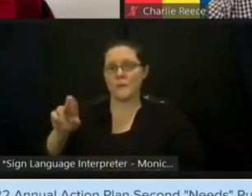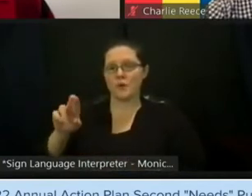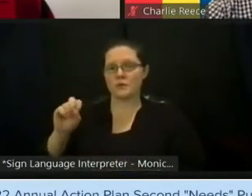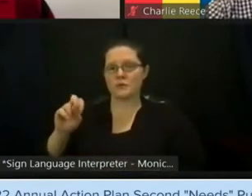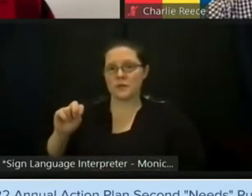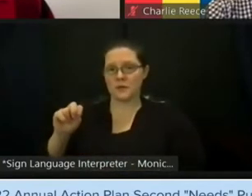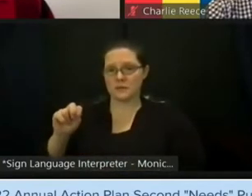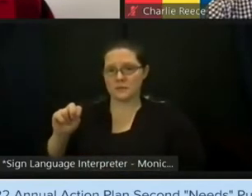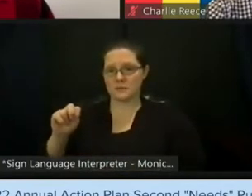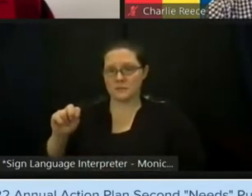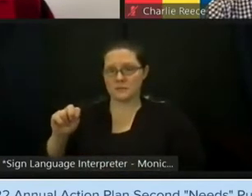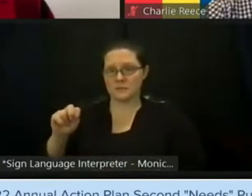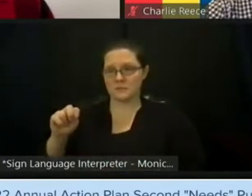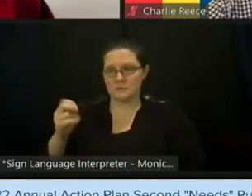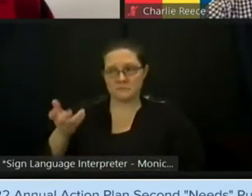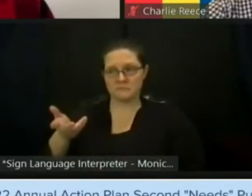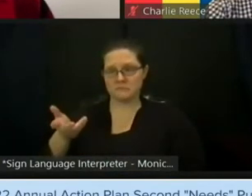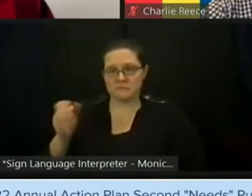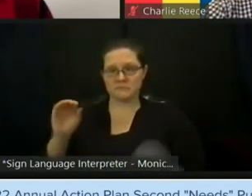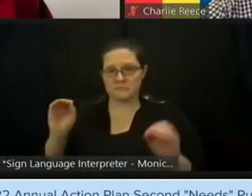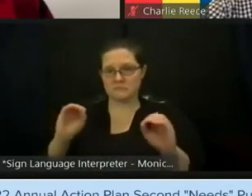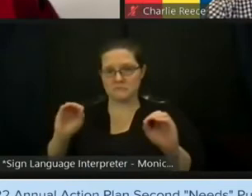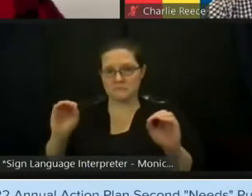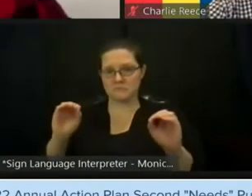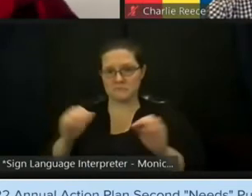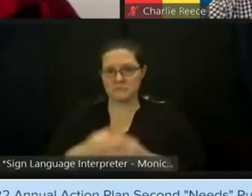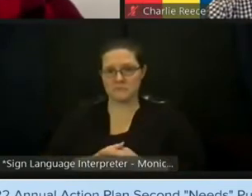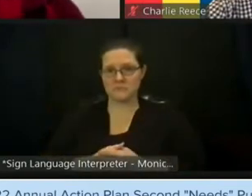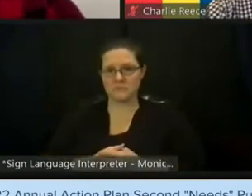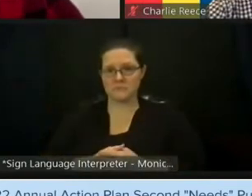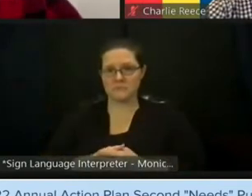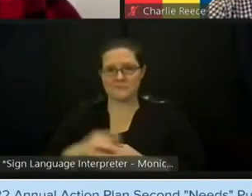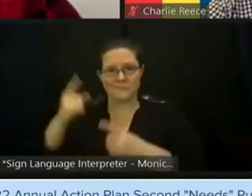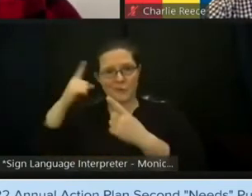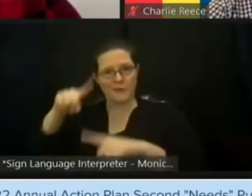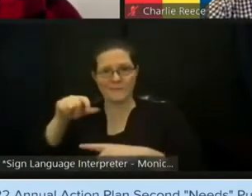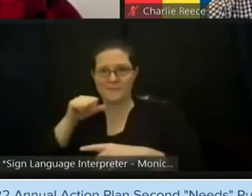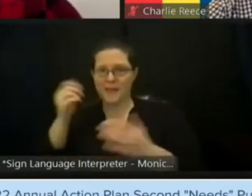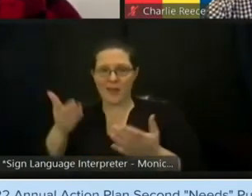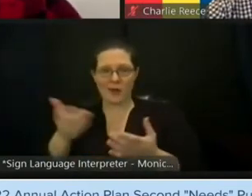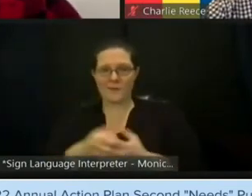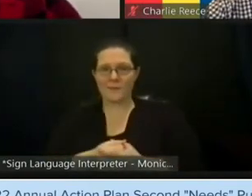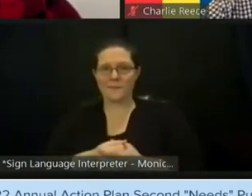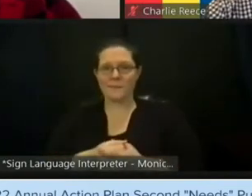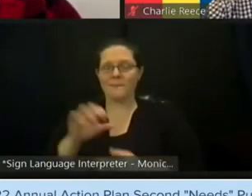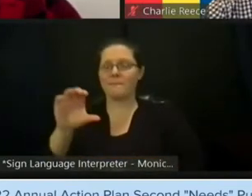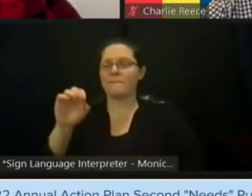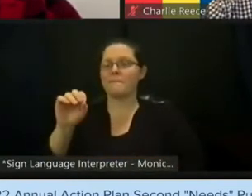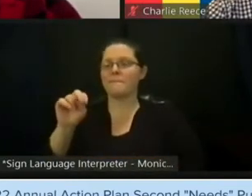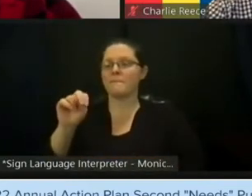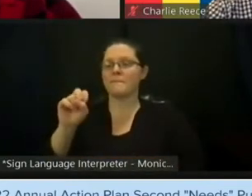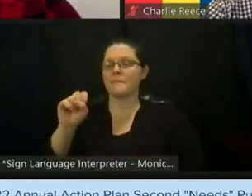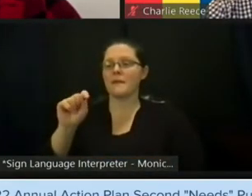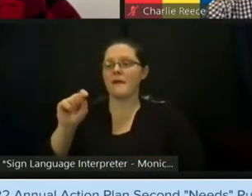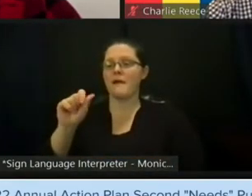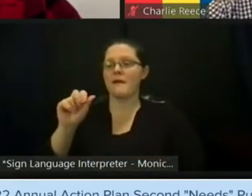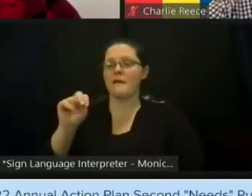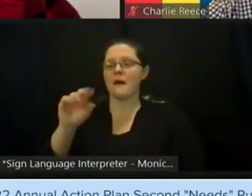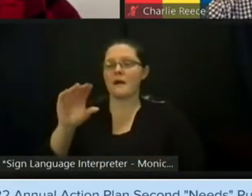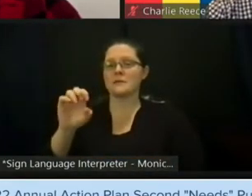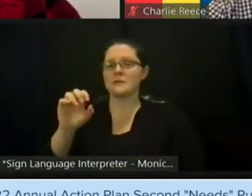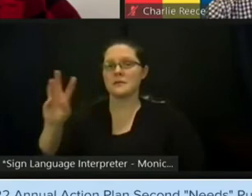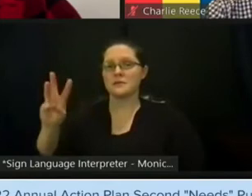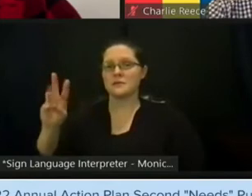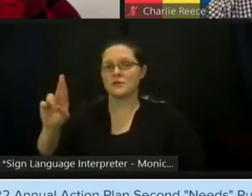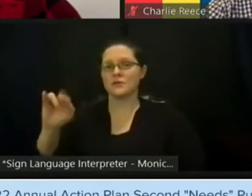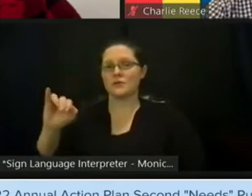well. Do you agree, Madam Clerk? I agree. Next is Constance Wright, and I do see Ms. Wright. Madam